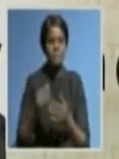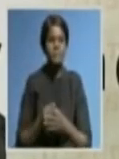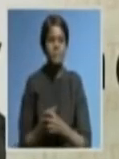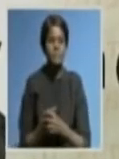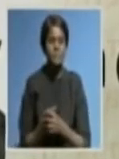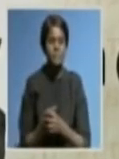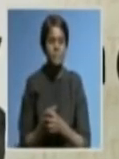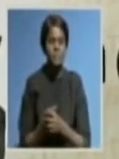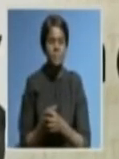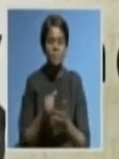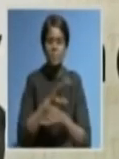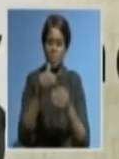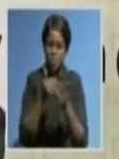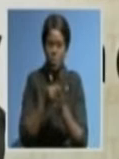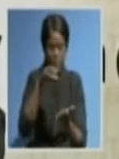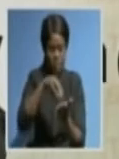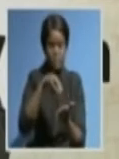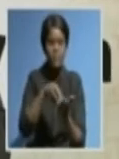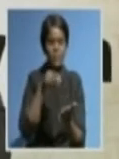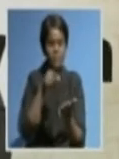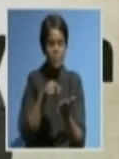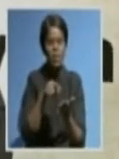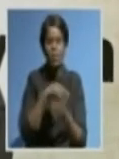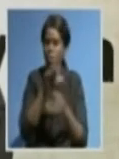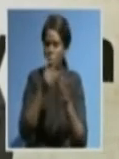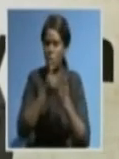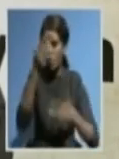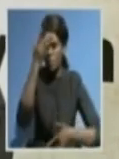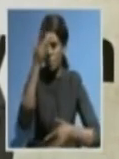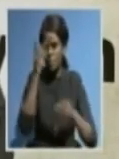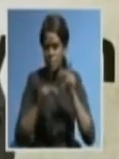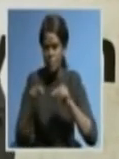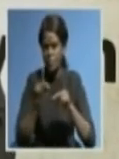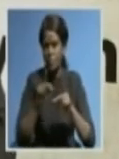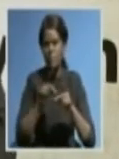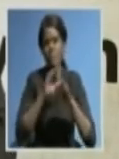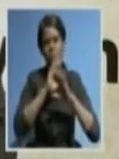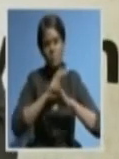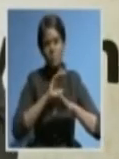All confirmed cases are in stable condition and in isolation.